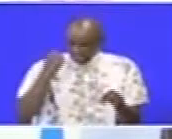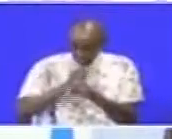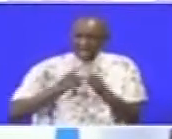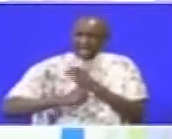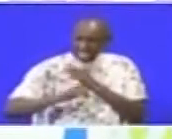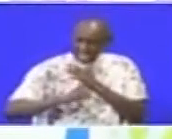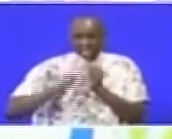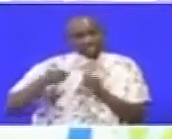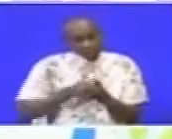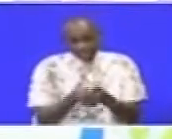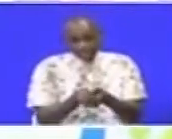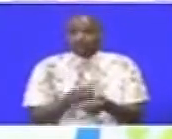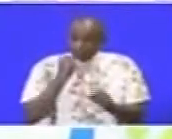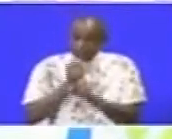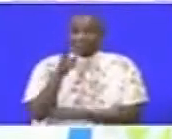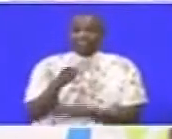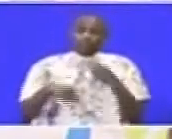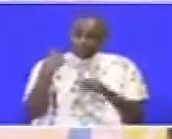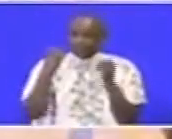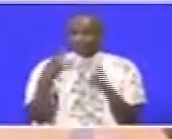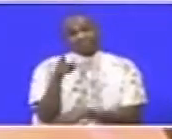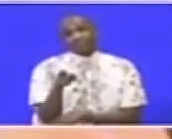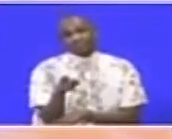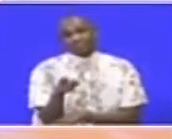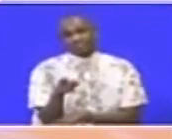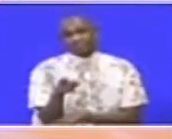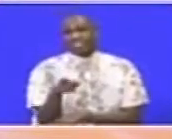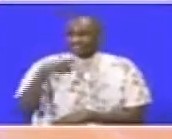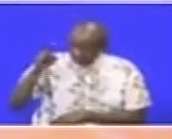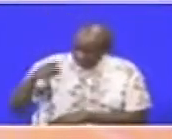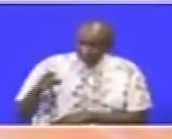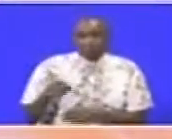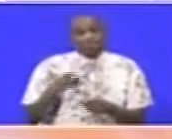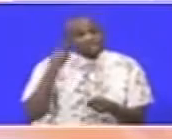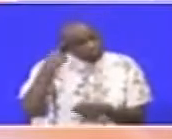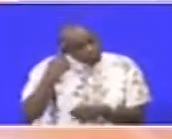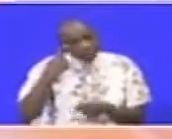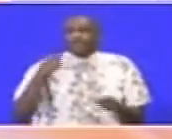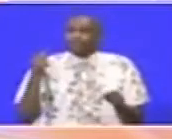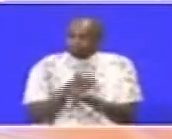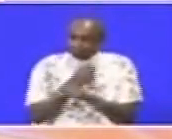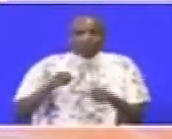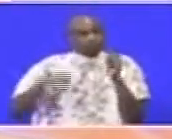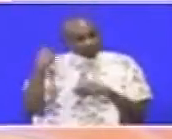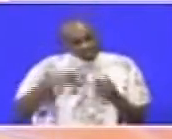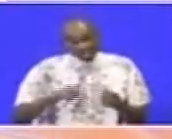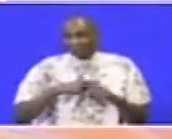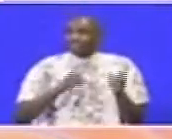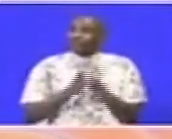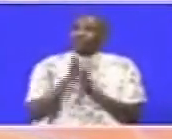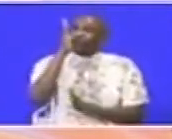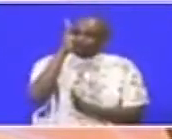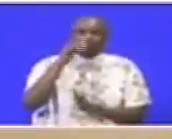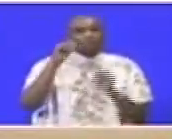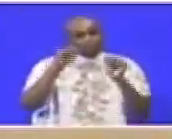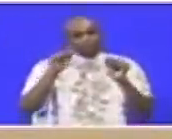hockey, and that's how we win many games. They sang. They really sang. We thought that they're going to defeat us. But through God, everything is